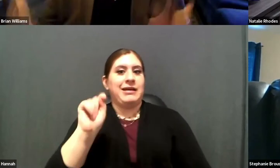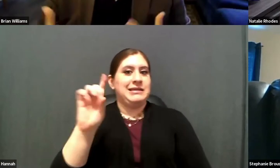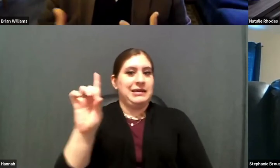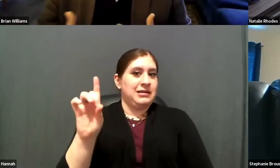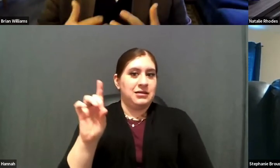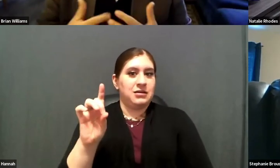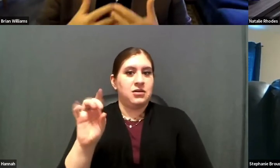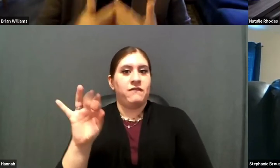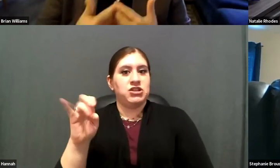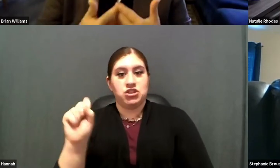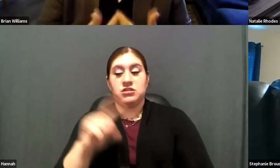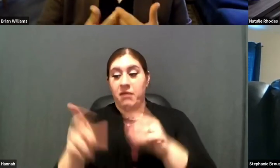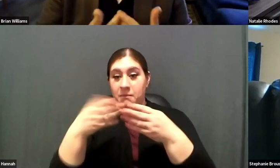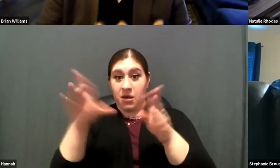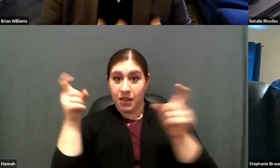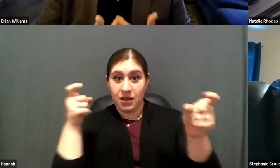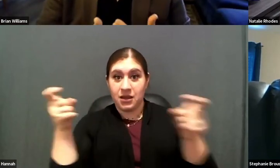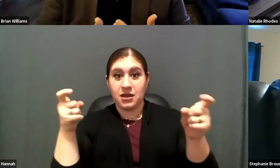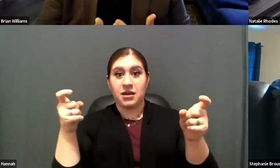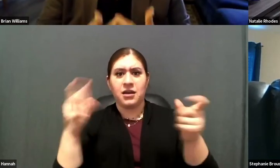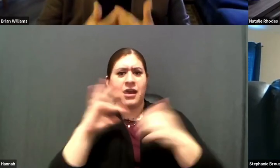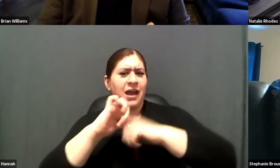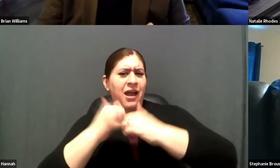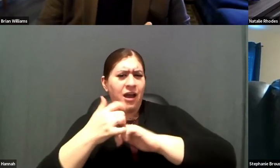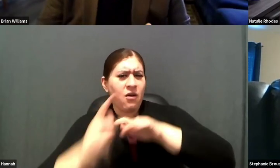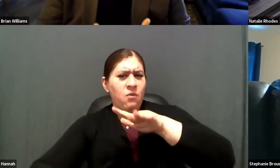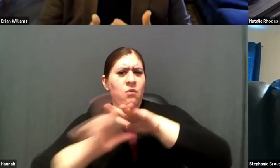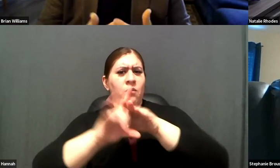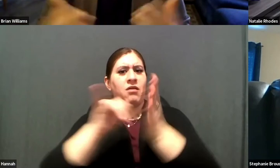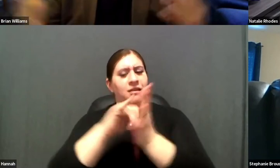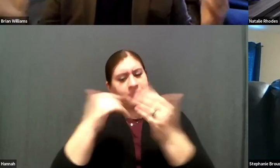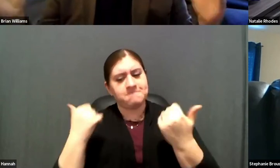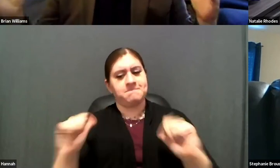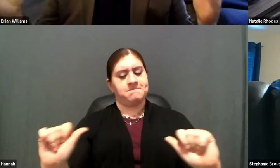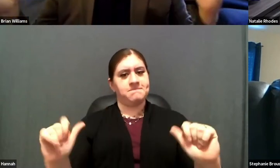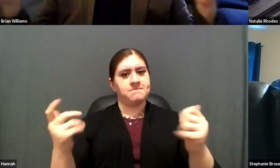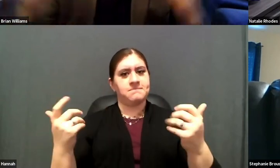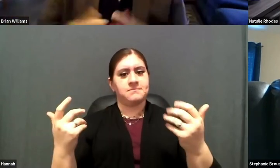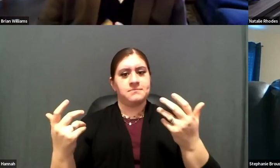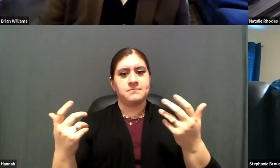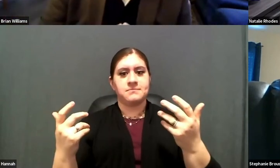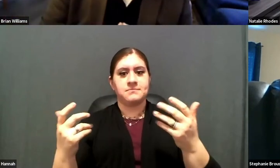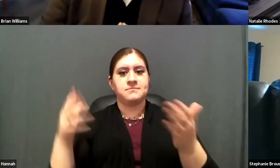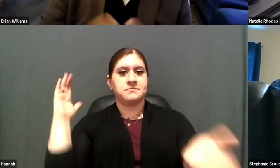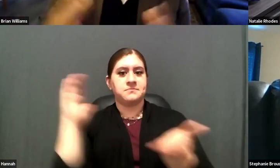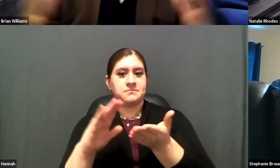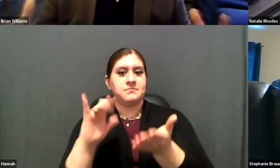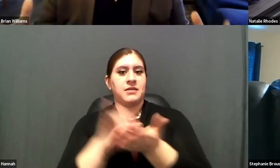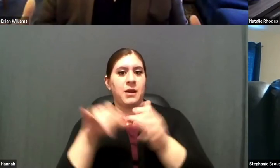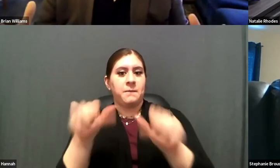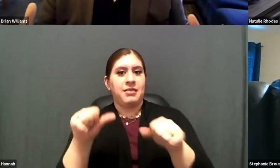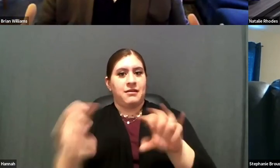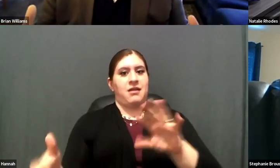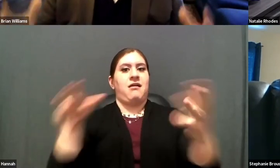with public administration came about as an effort to reduce the ability of